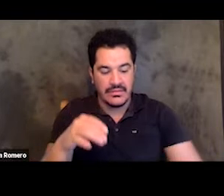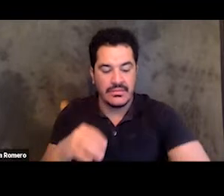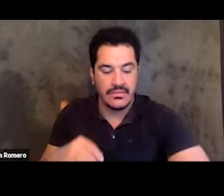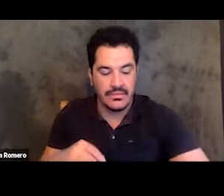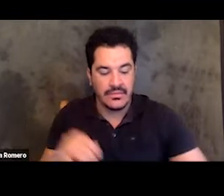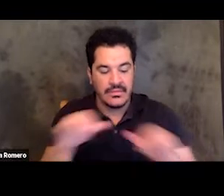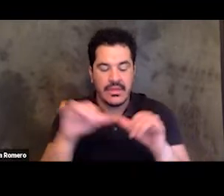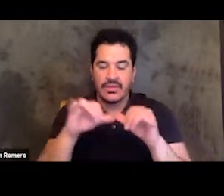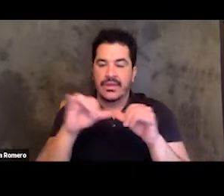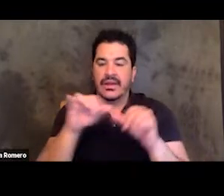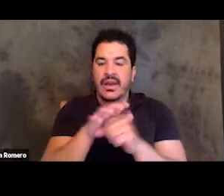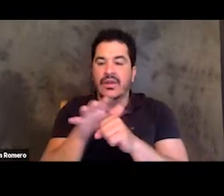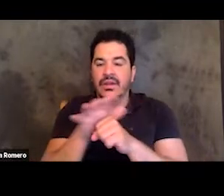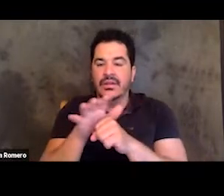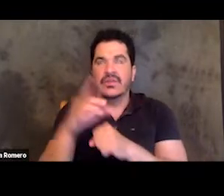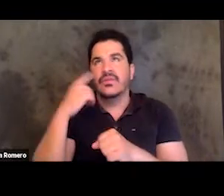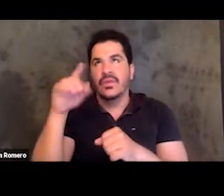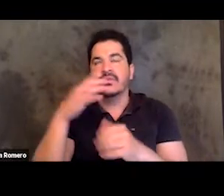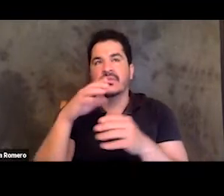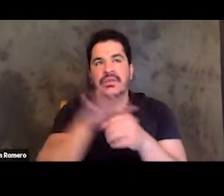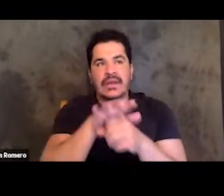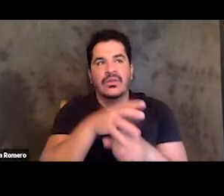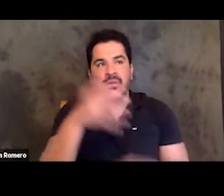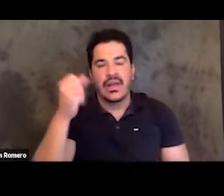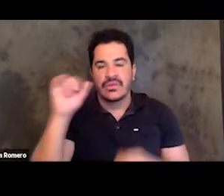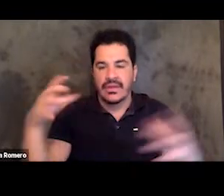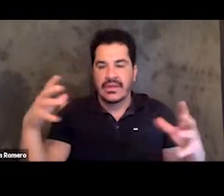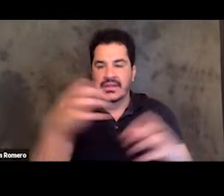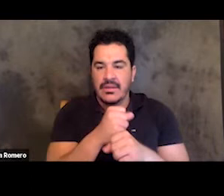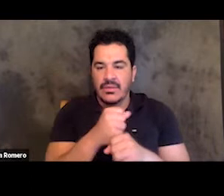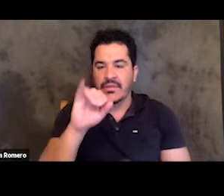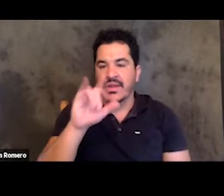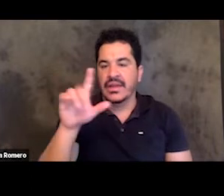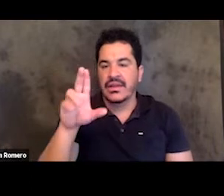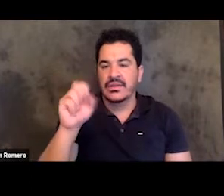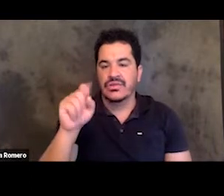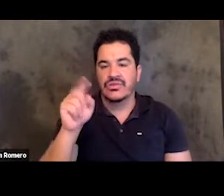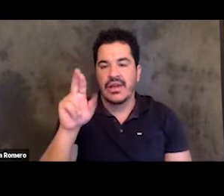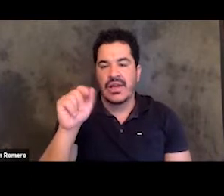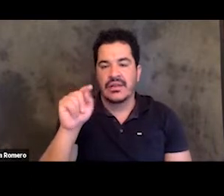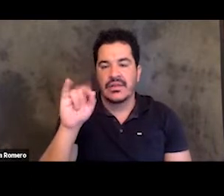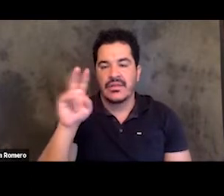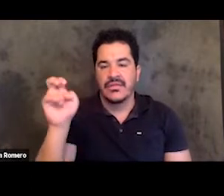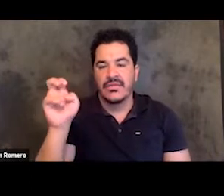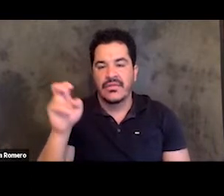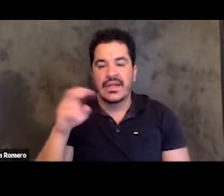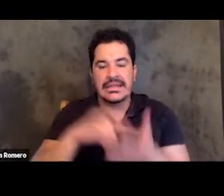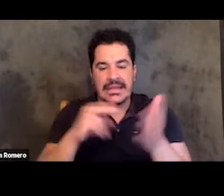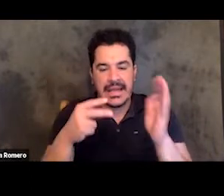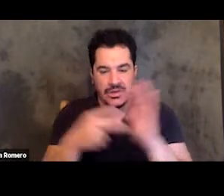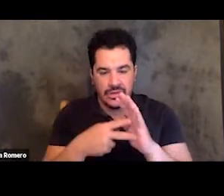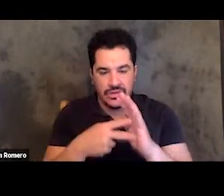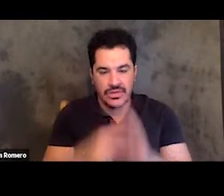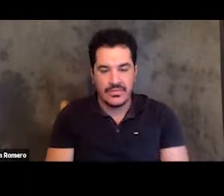Pullouts. It's a summary of the illustrative indicators. You can find a comprehensive list in Annex